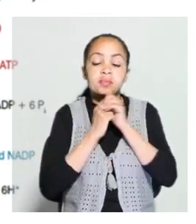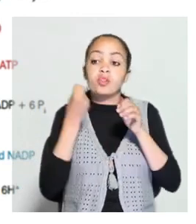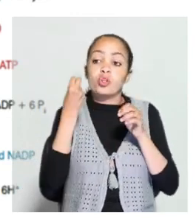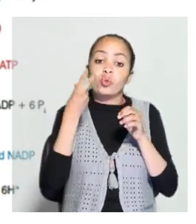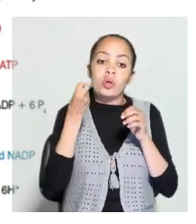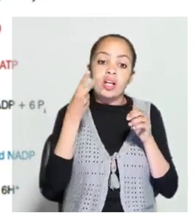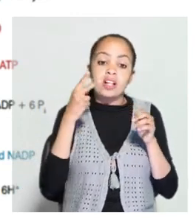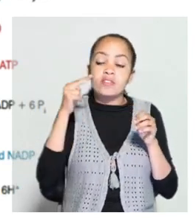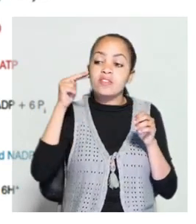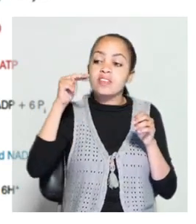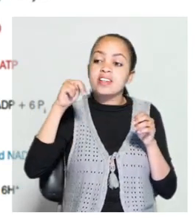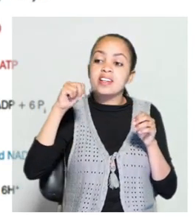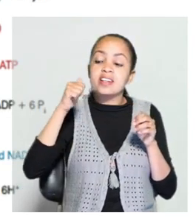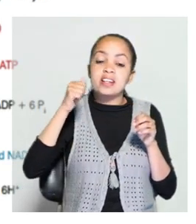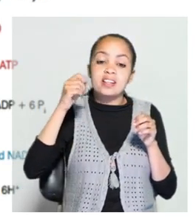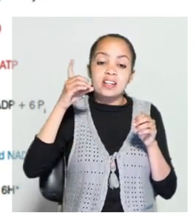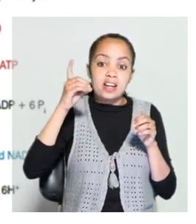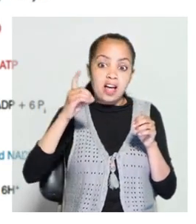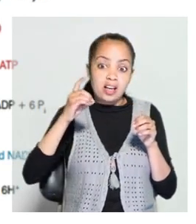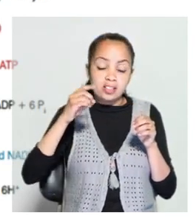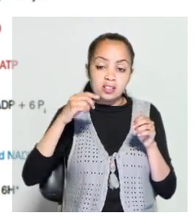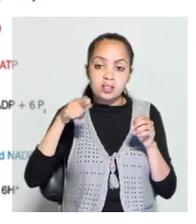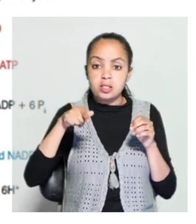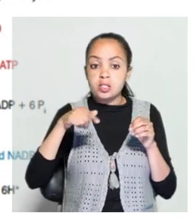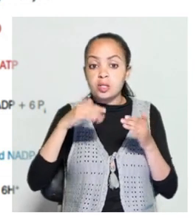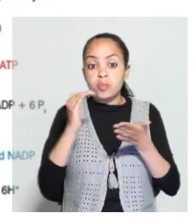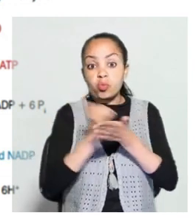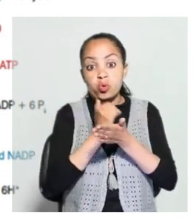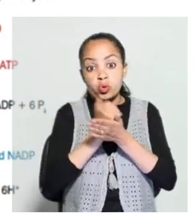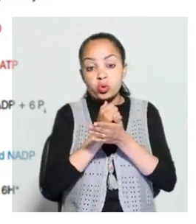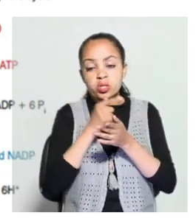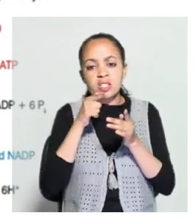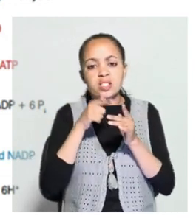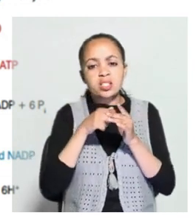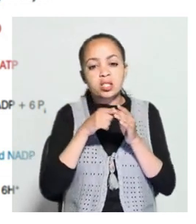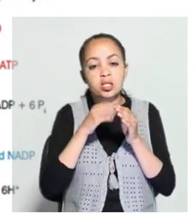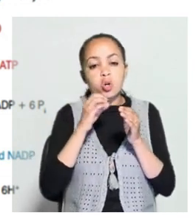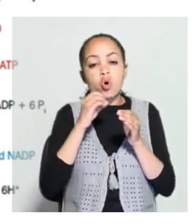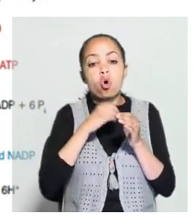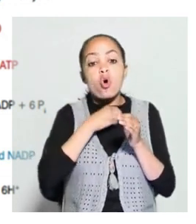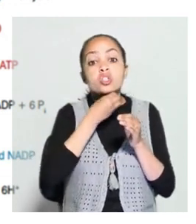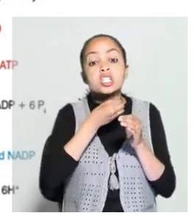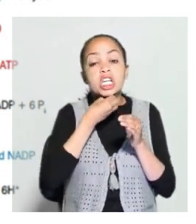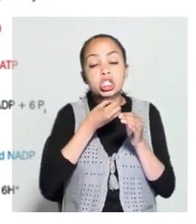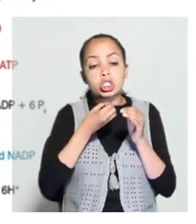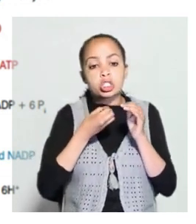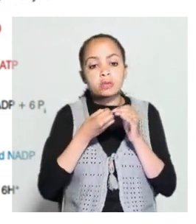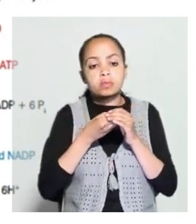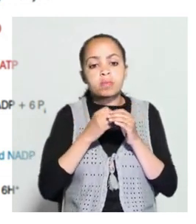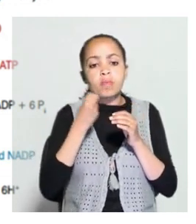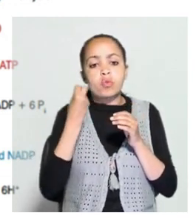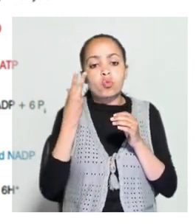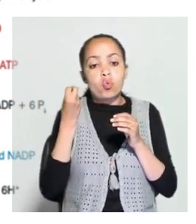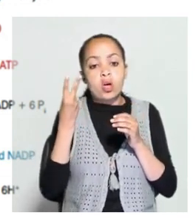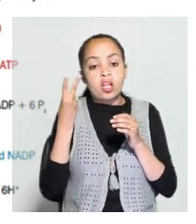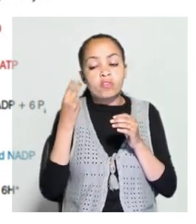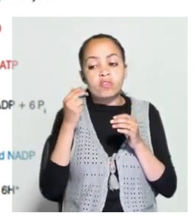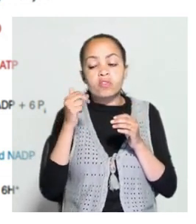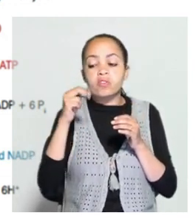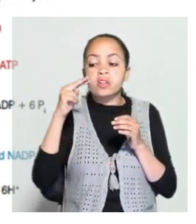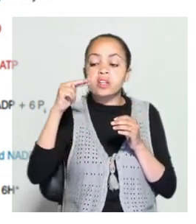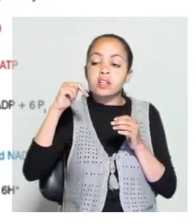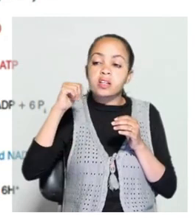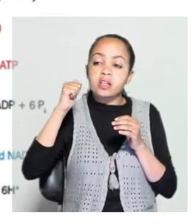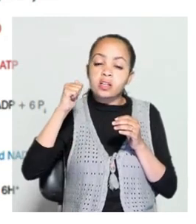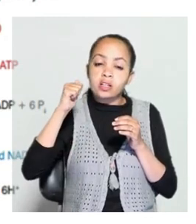12 NAD pH can be used here. That can be in form of oxidation here. 12